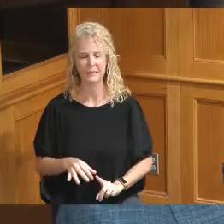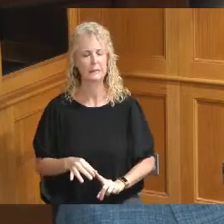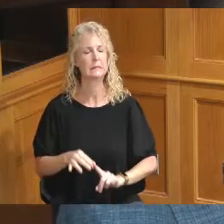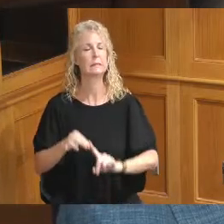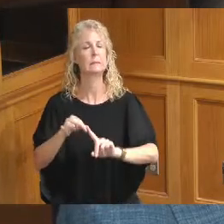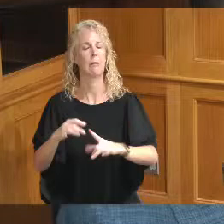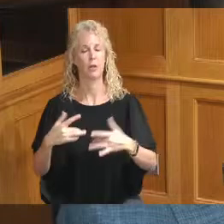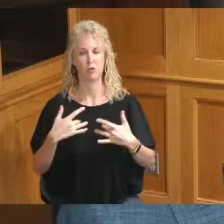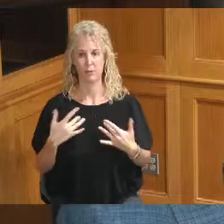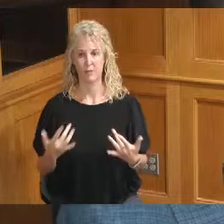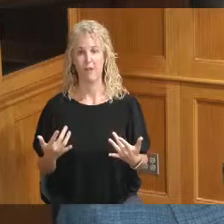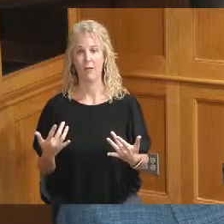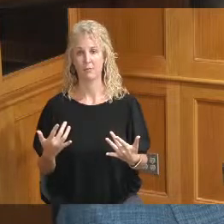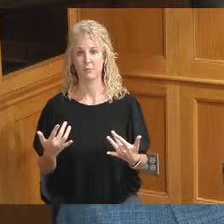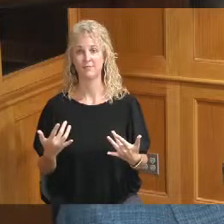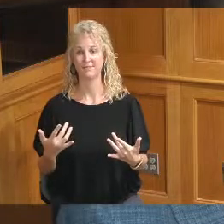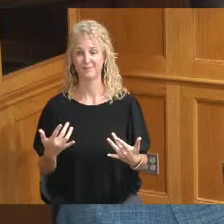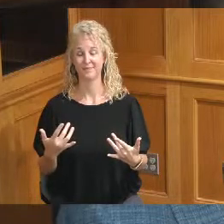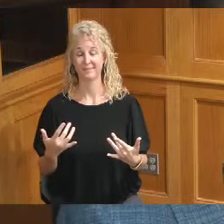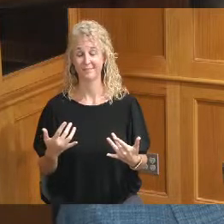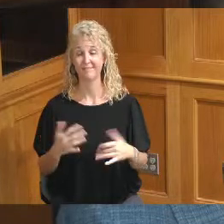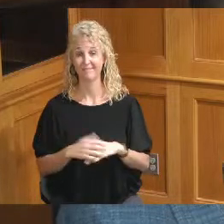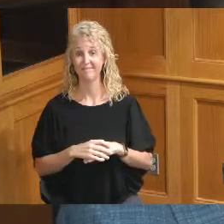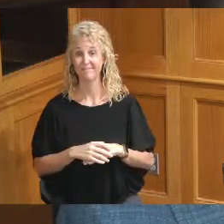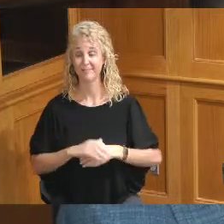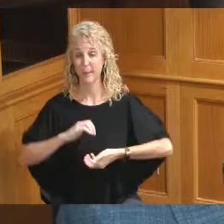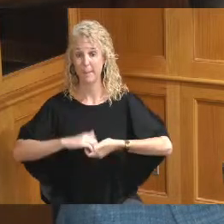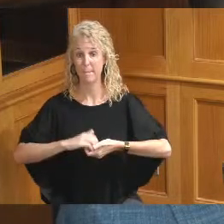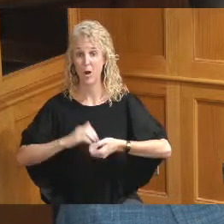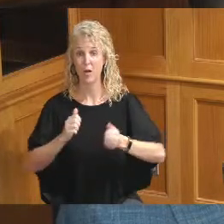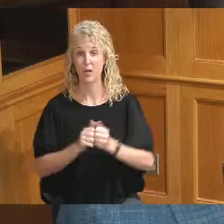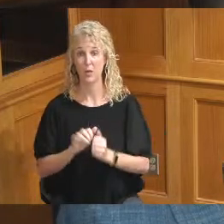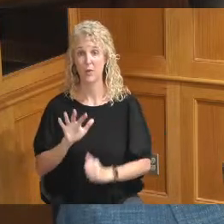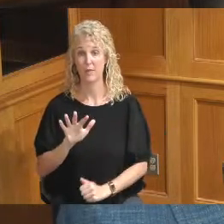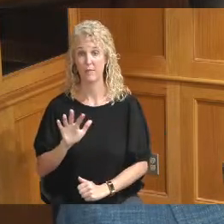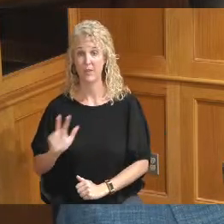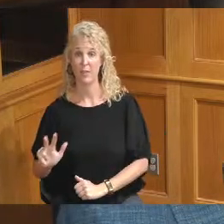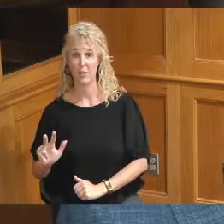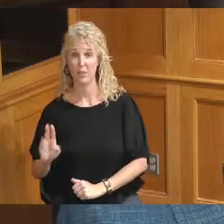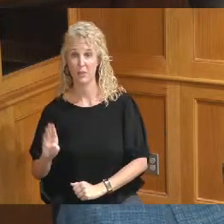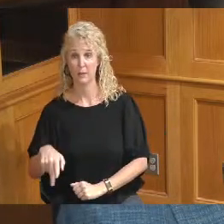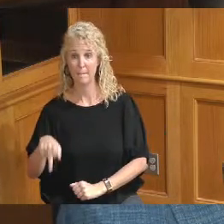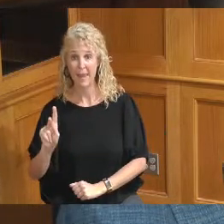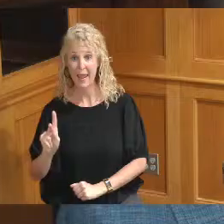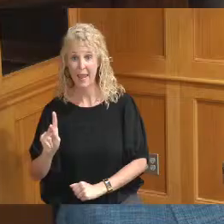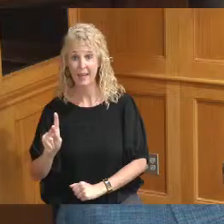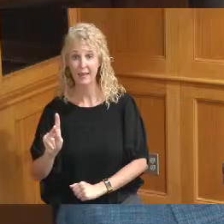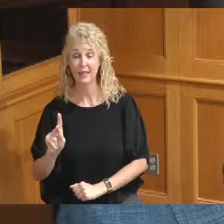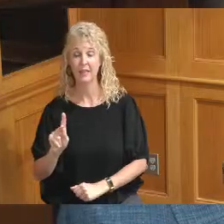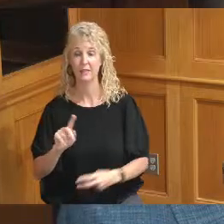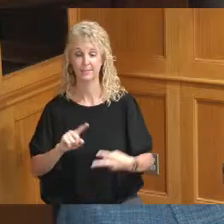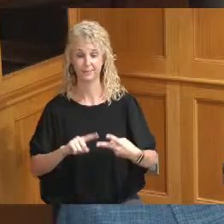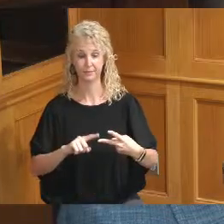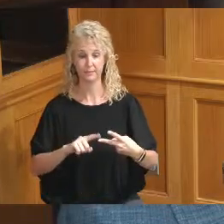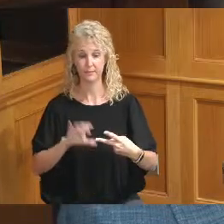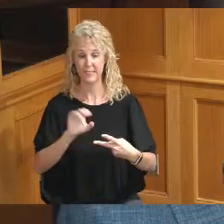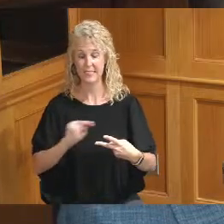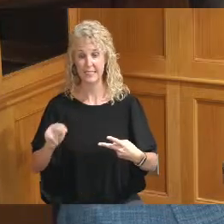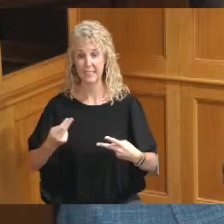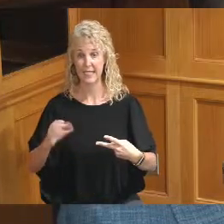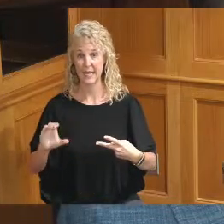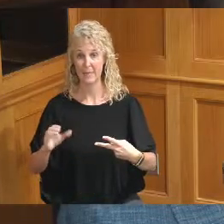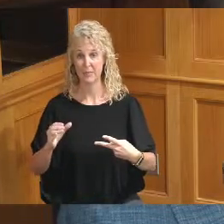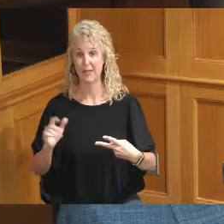events that we host, and this time we're hosting in partnership with Fifth Third Bank's eBus. the Cincinnati Hamilton County